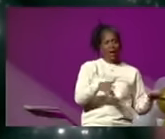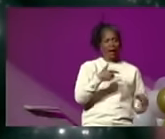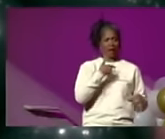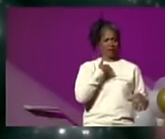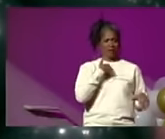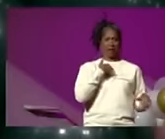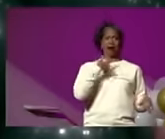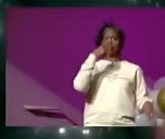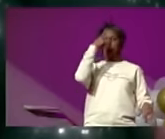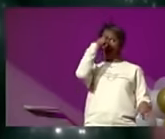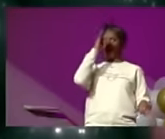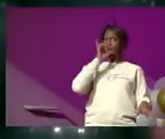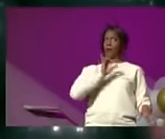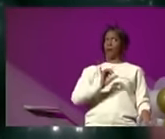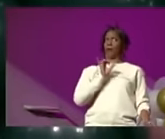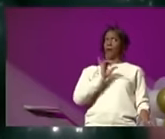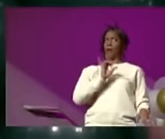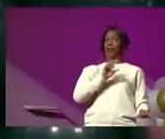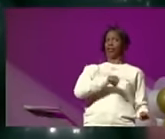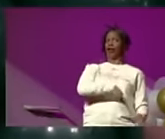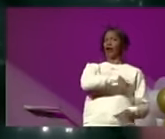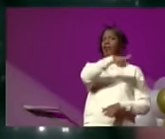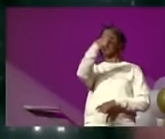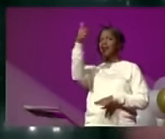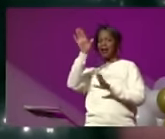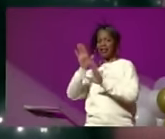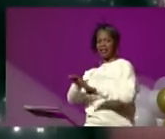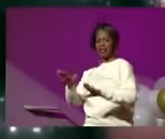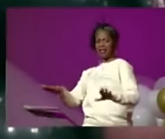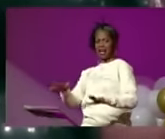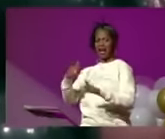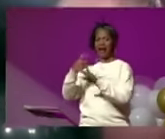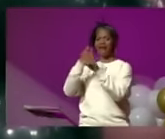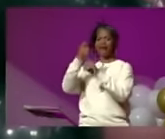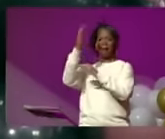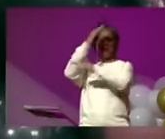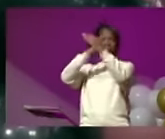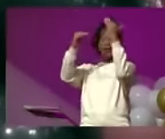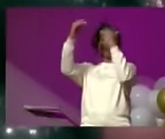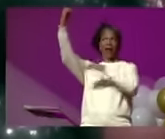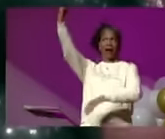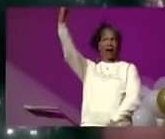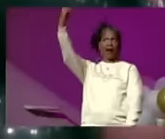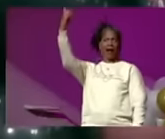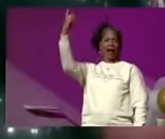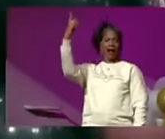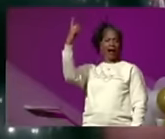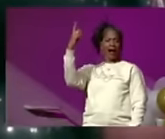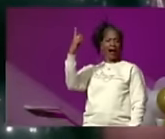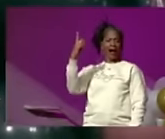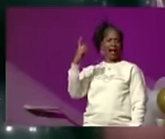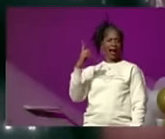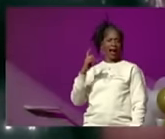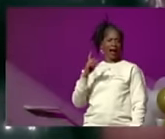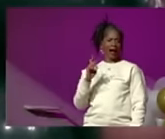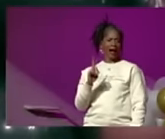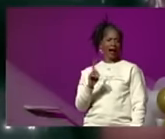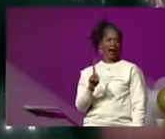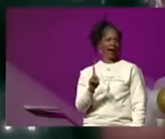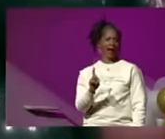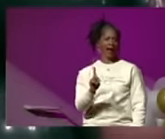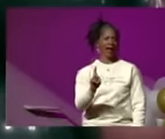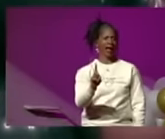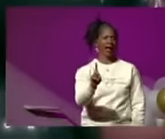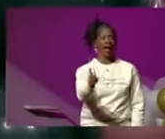because there's another child that came all the way from heaven down through 42 generations.